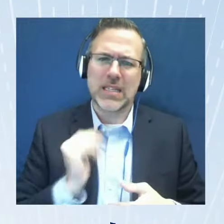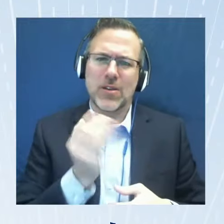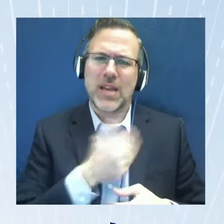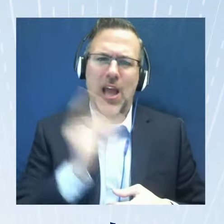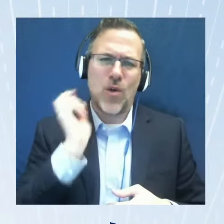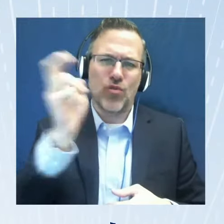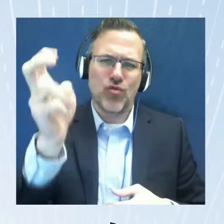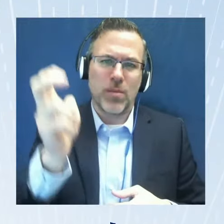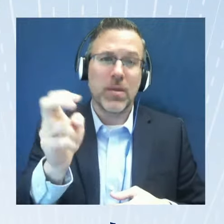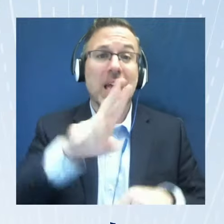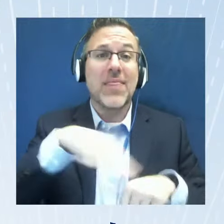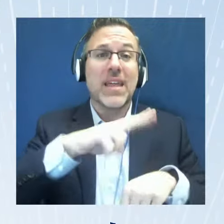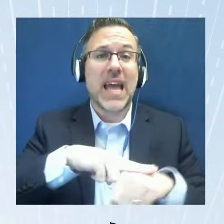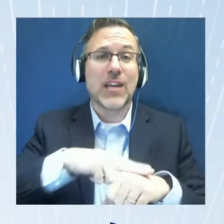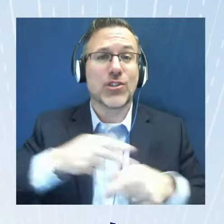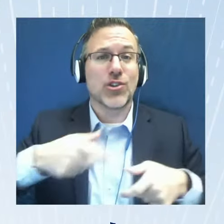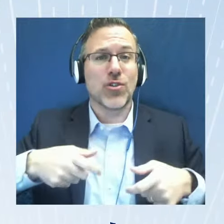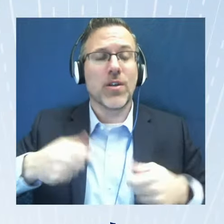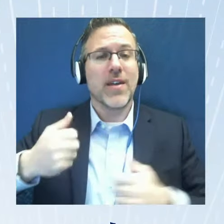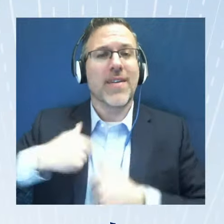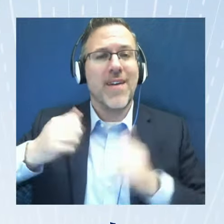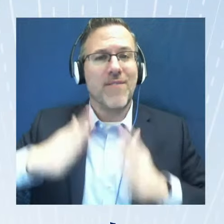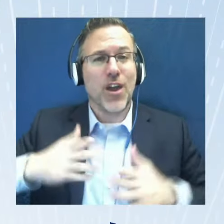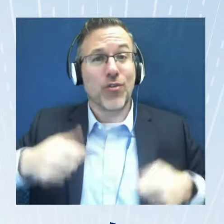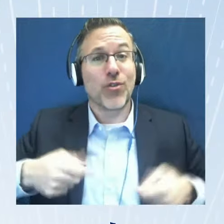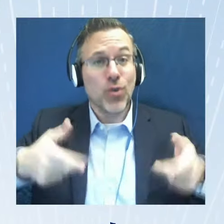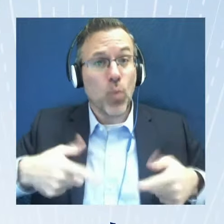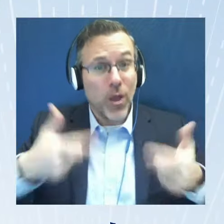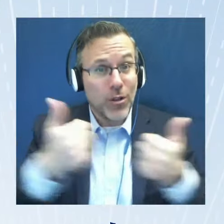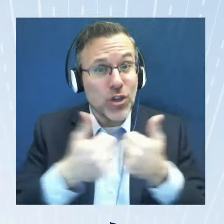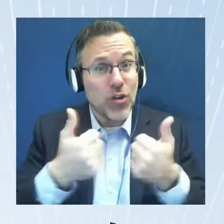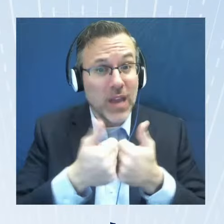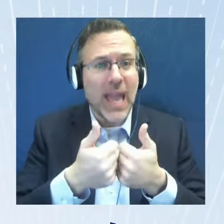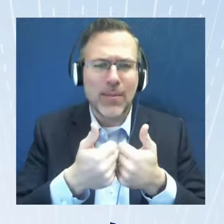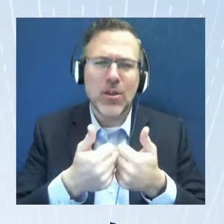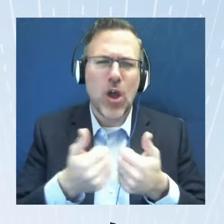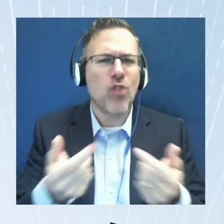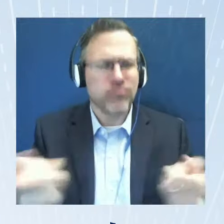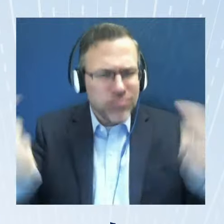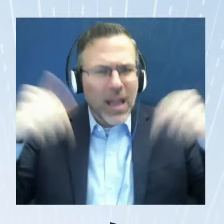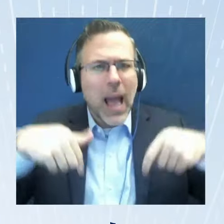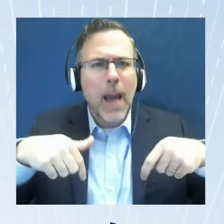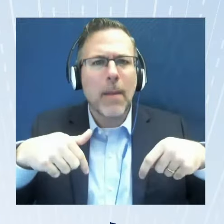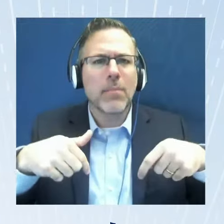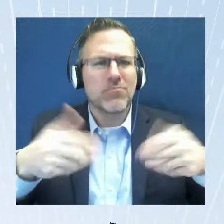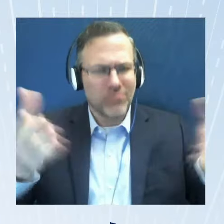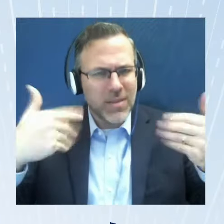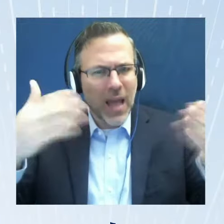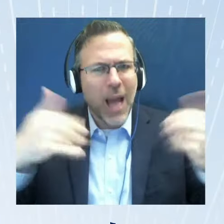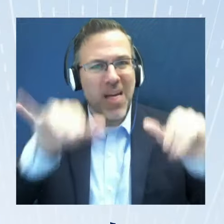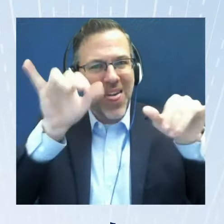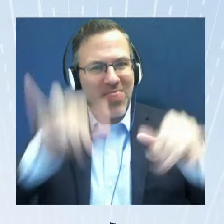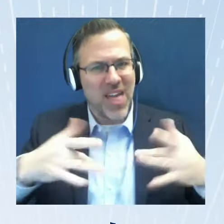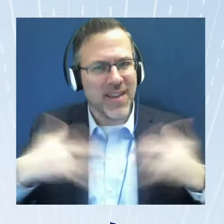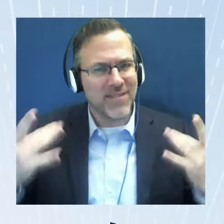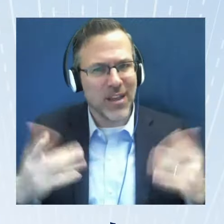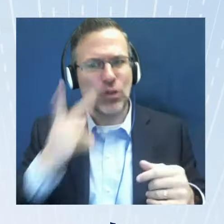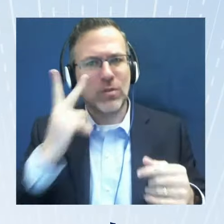National Veterans Wheelchair Games. Come with us to a big event where there are hundreds of wheelchairs and find out what that experience is